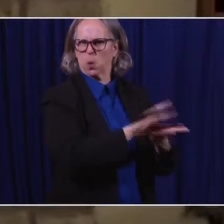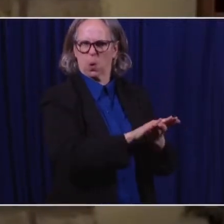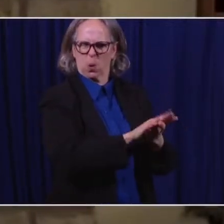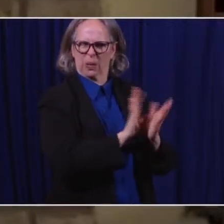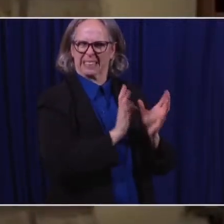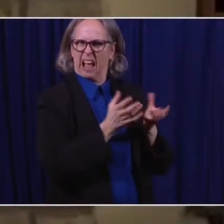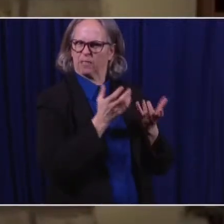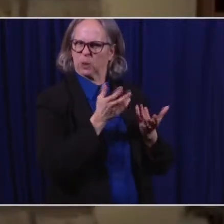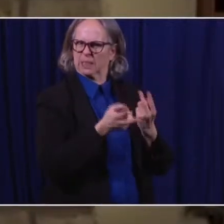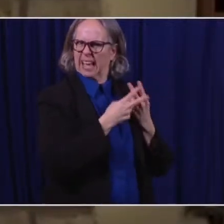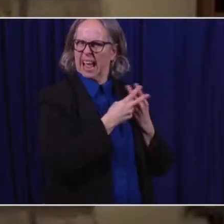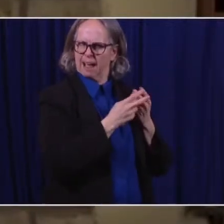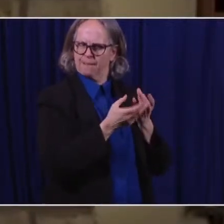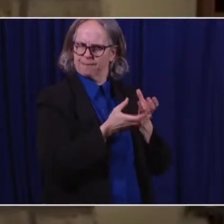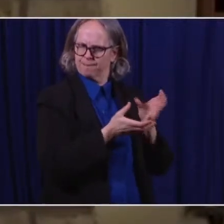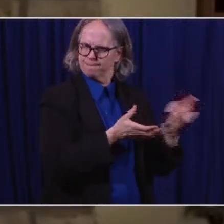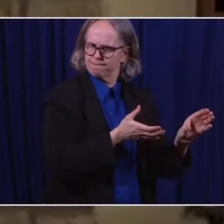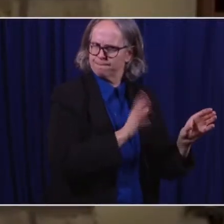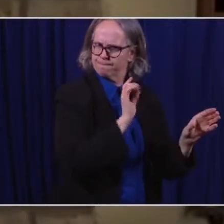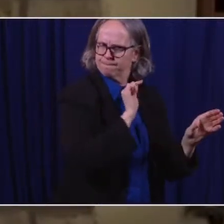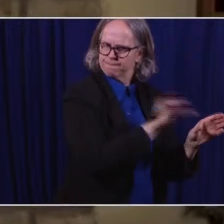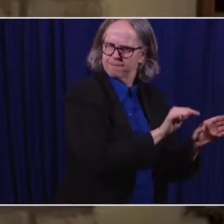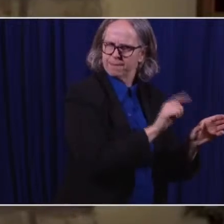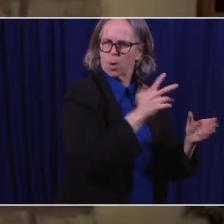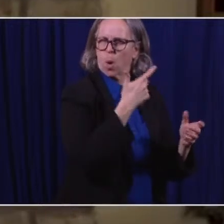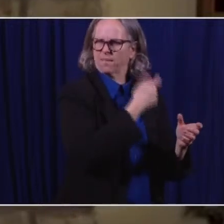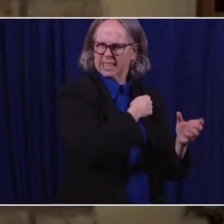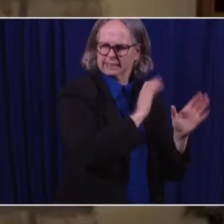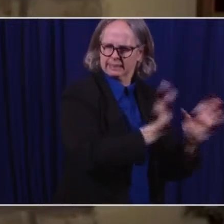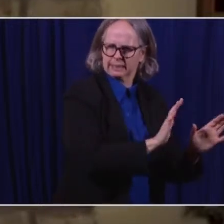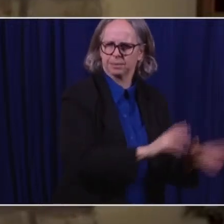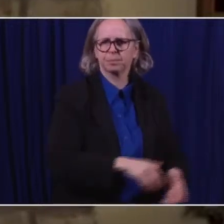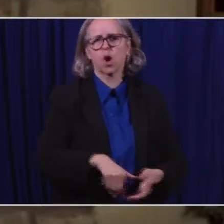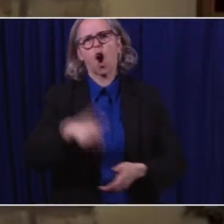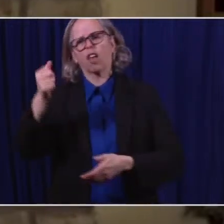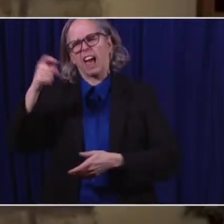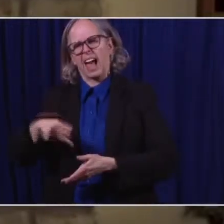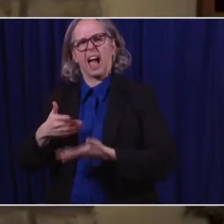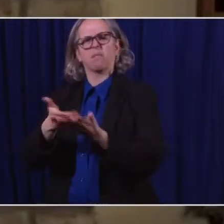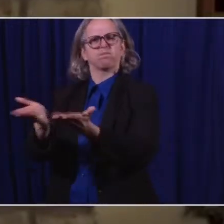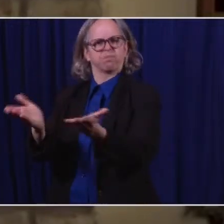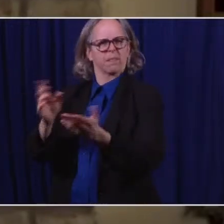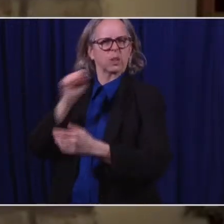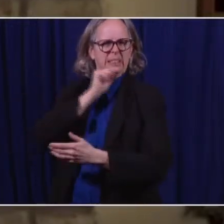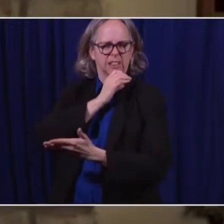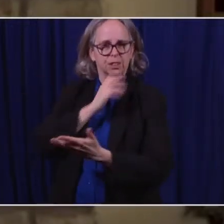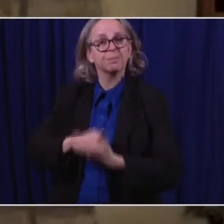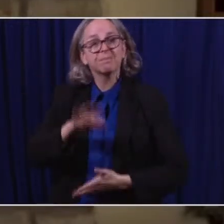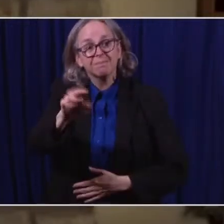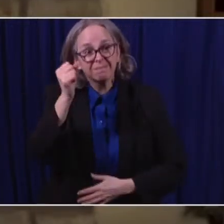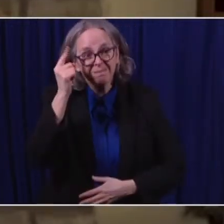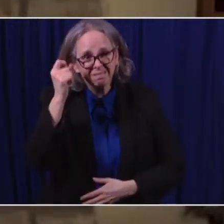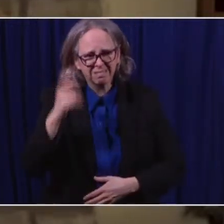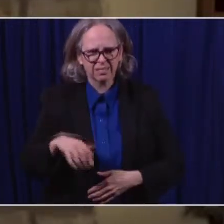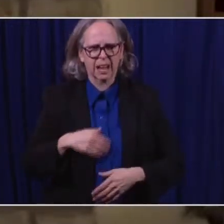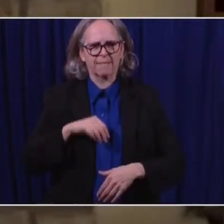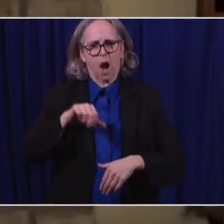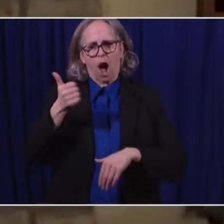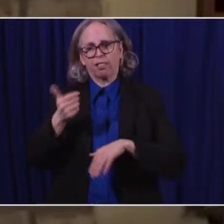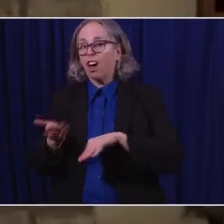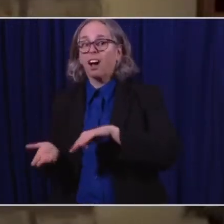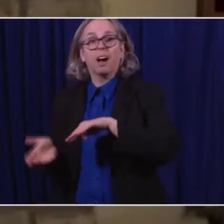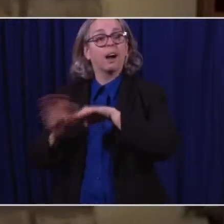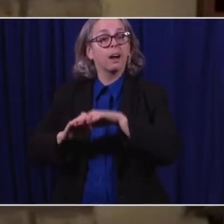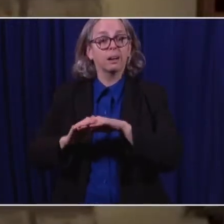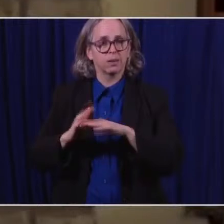there. We have a 2 week uptick though that's also significant, and I want to talk briefly about how